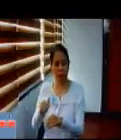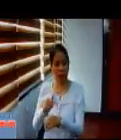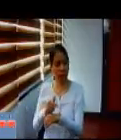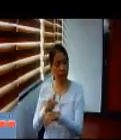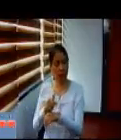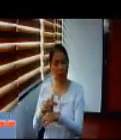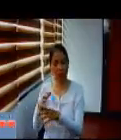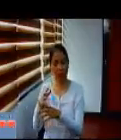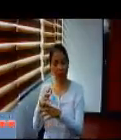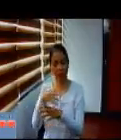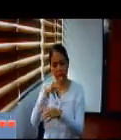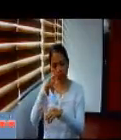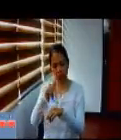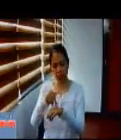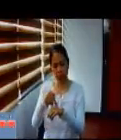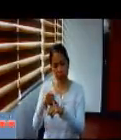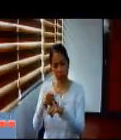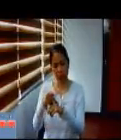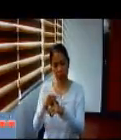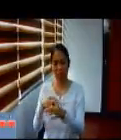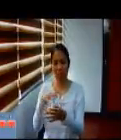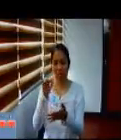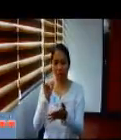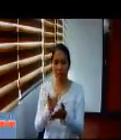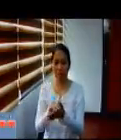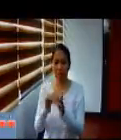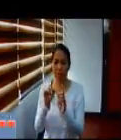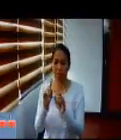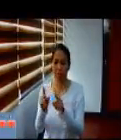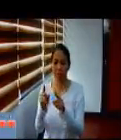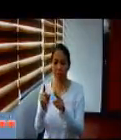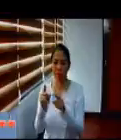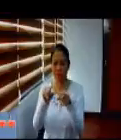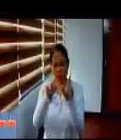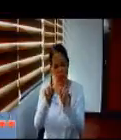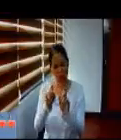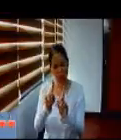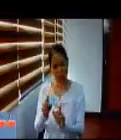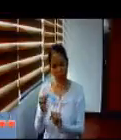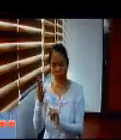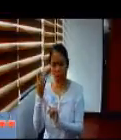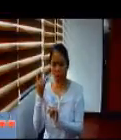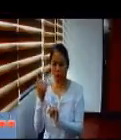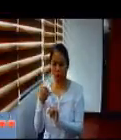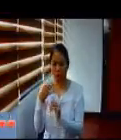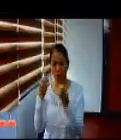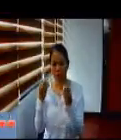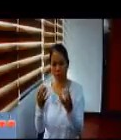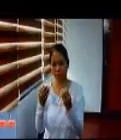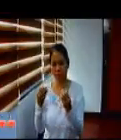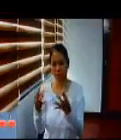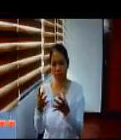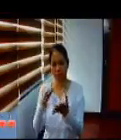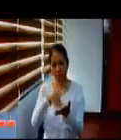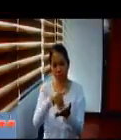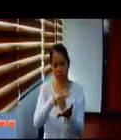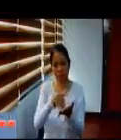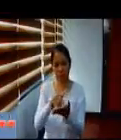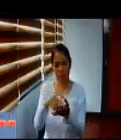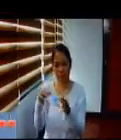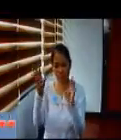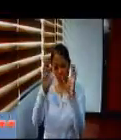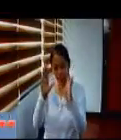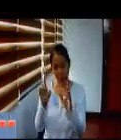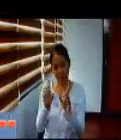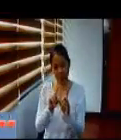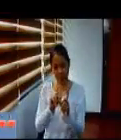that also partially answers your question on why so many people are vulnerable to climate change. It's because we